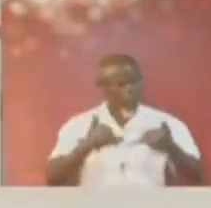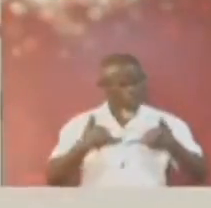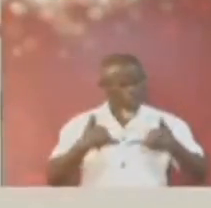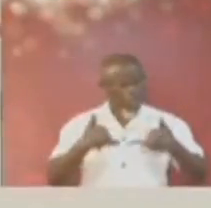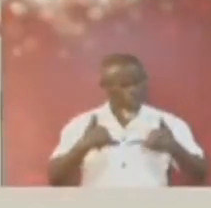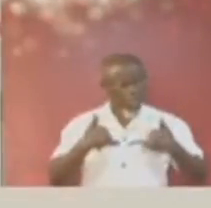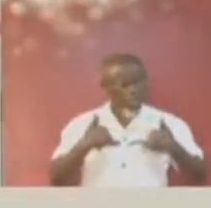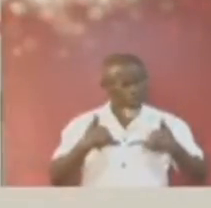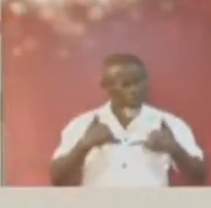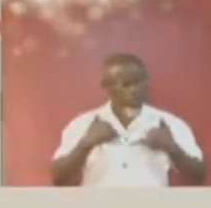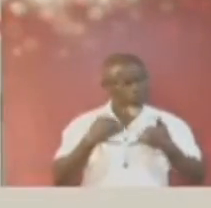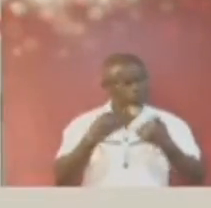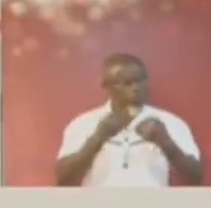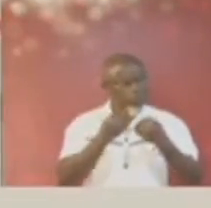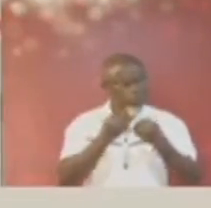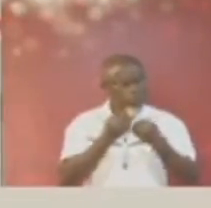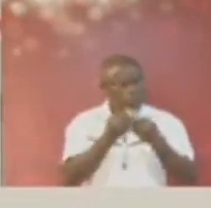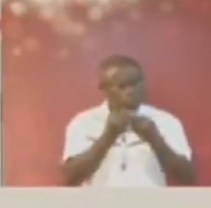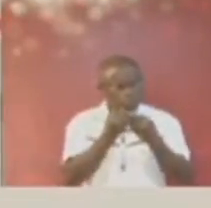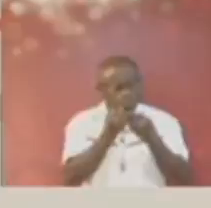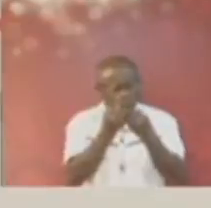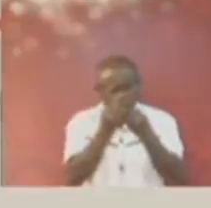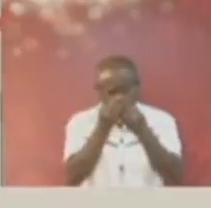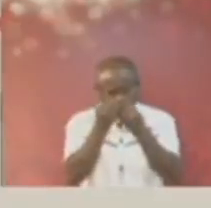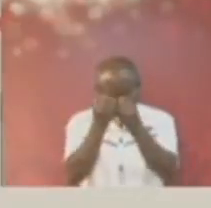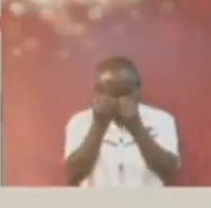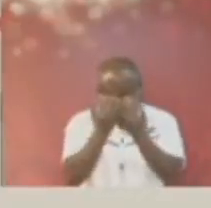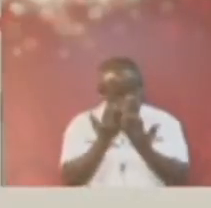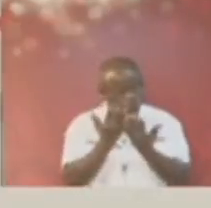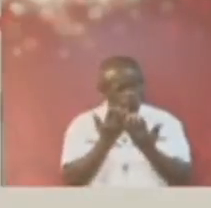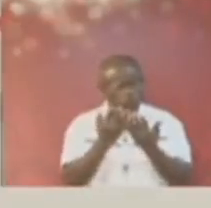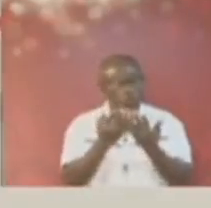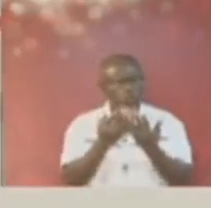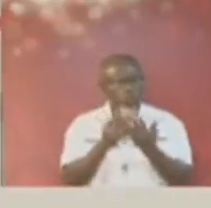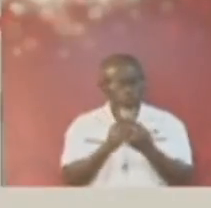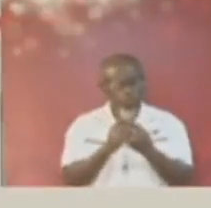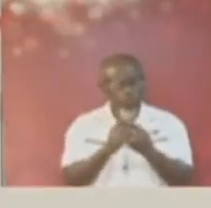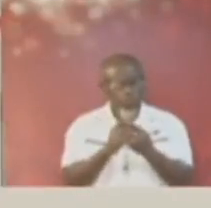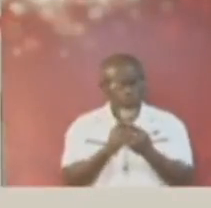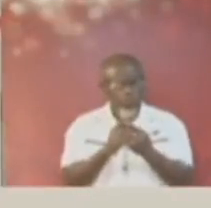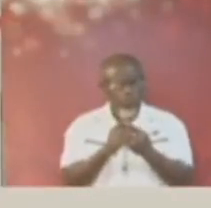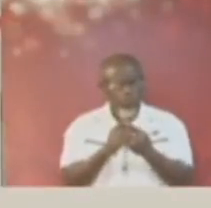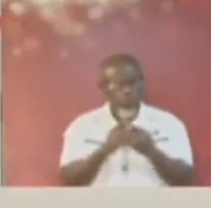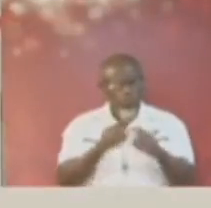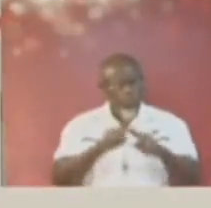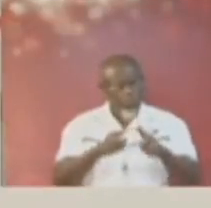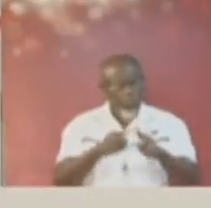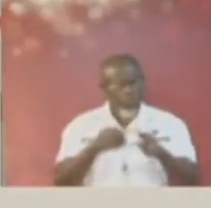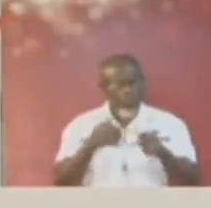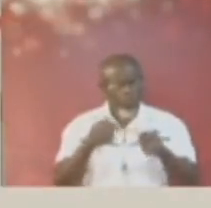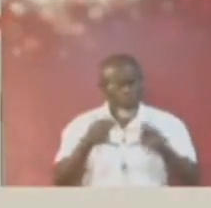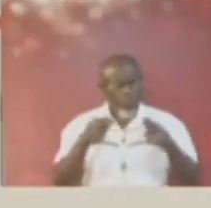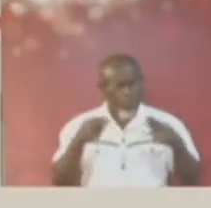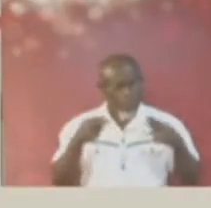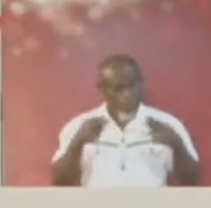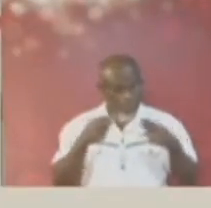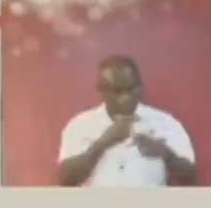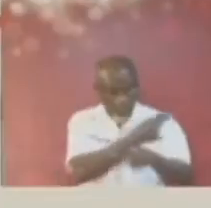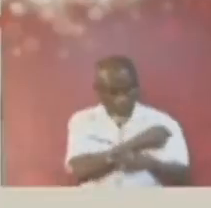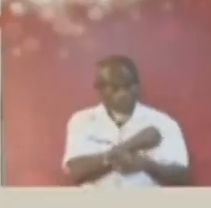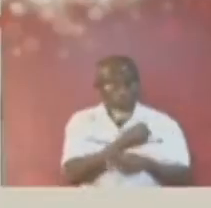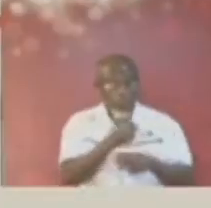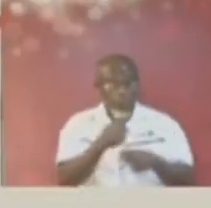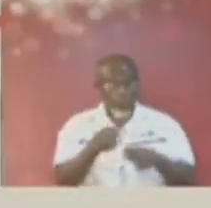but we do know from the reports from the hospitals and health centers that